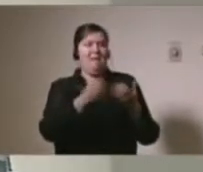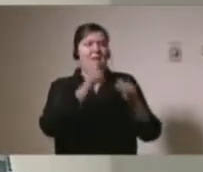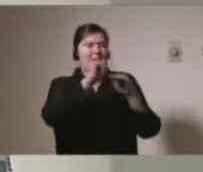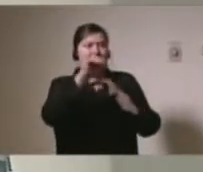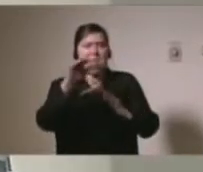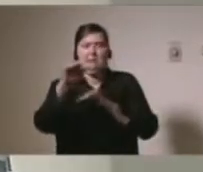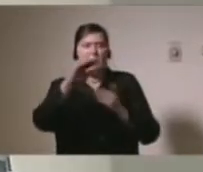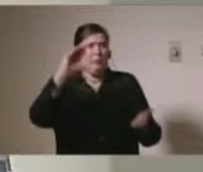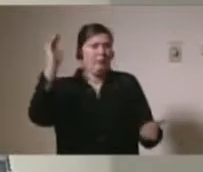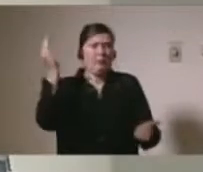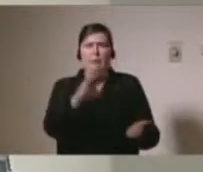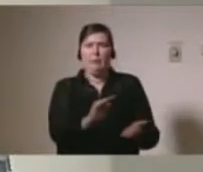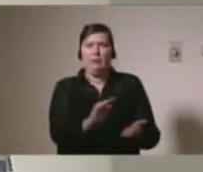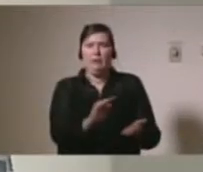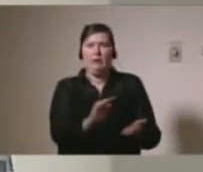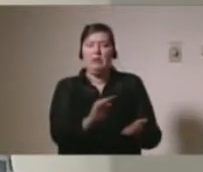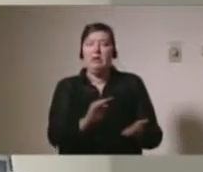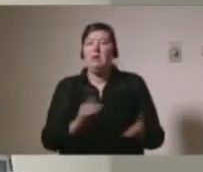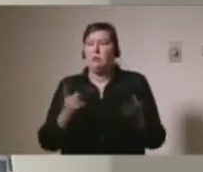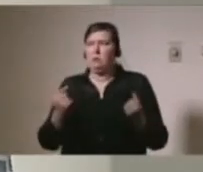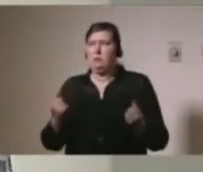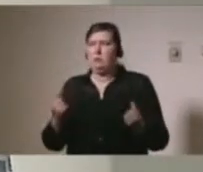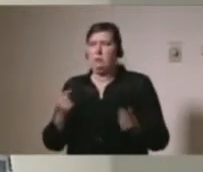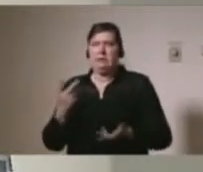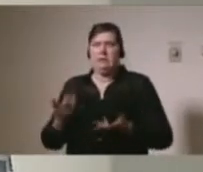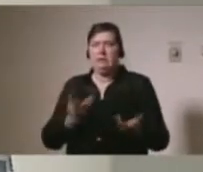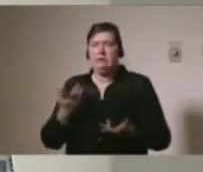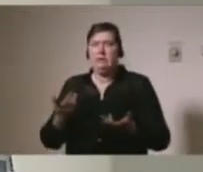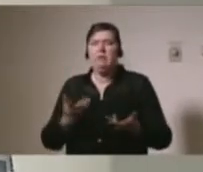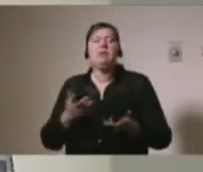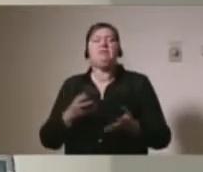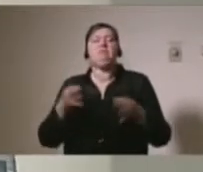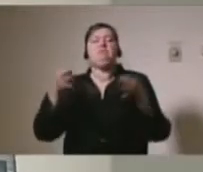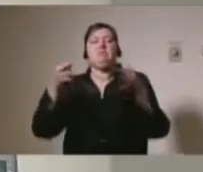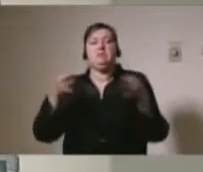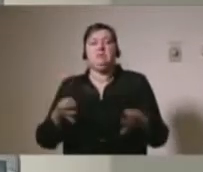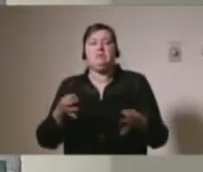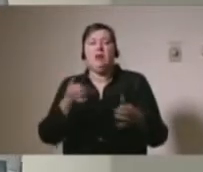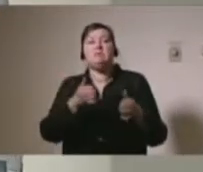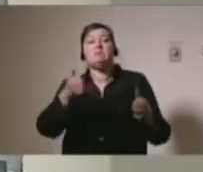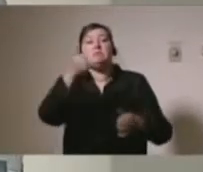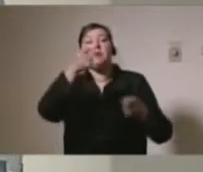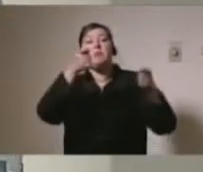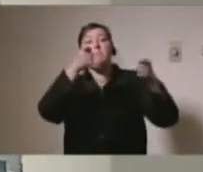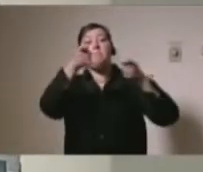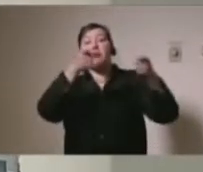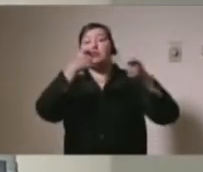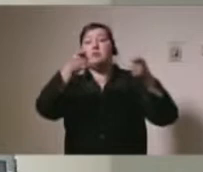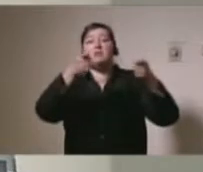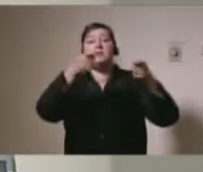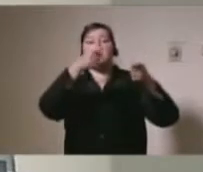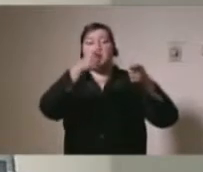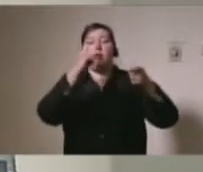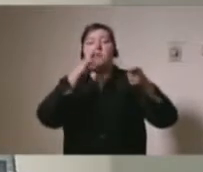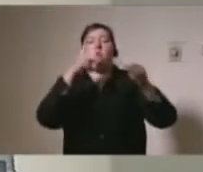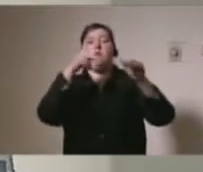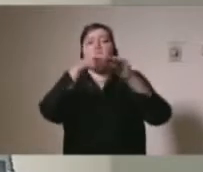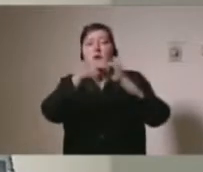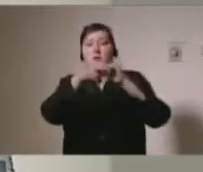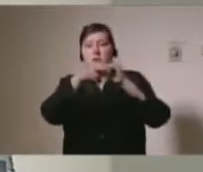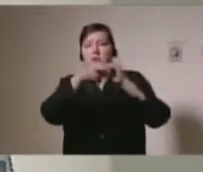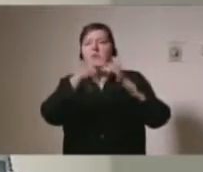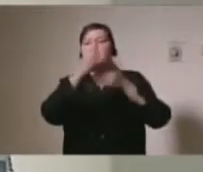unions and the management agreed to reduce jobs by 15,000